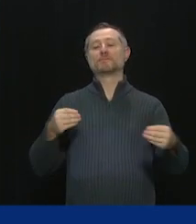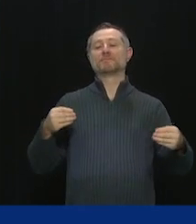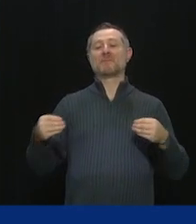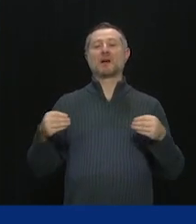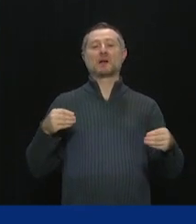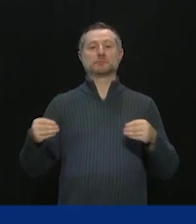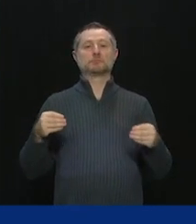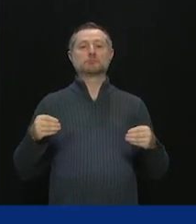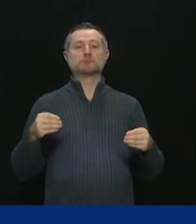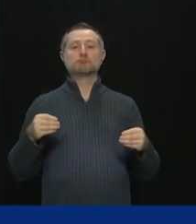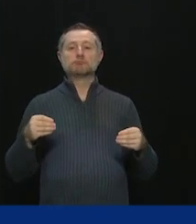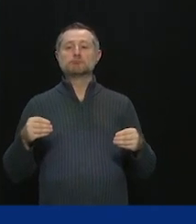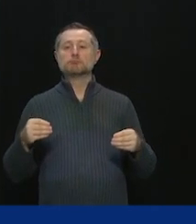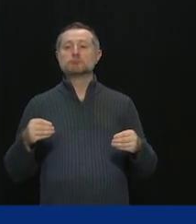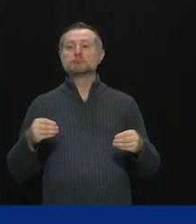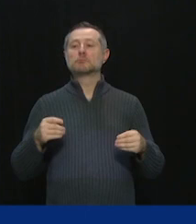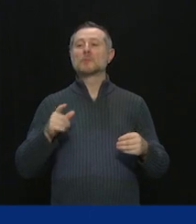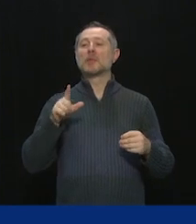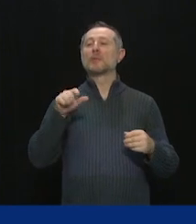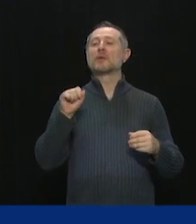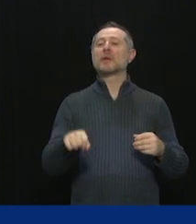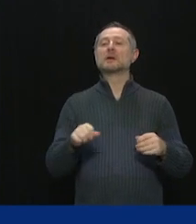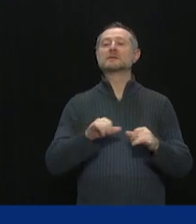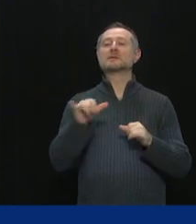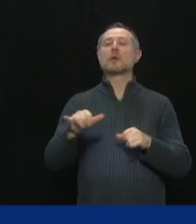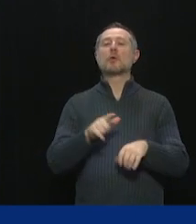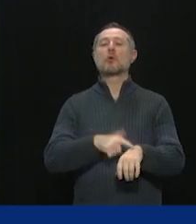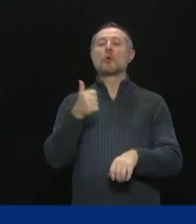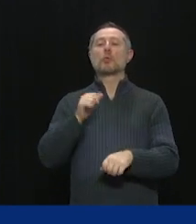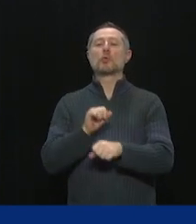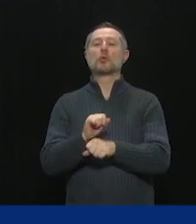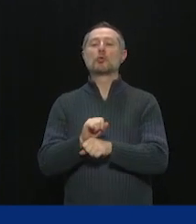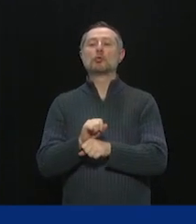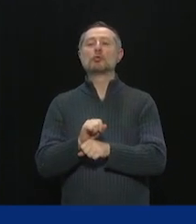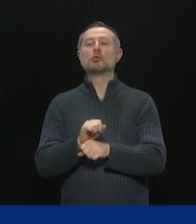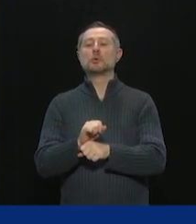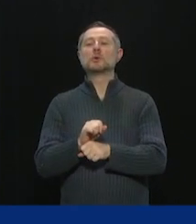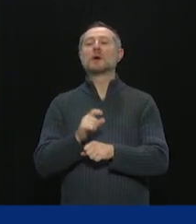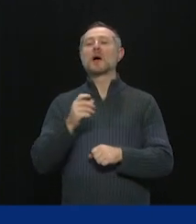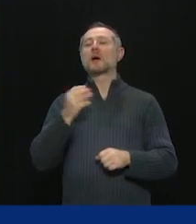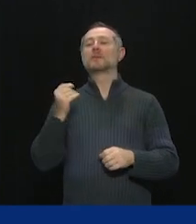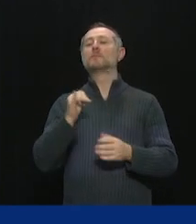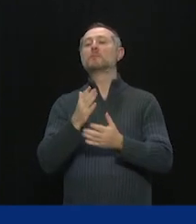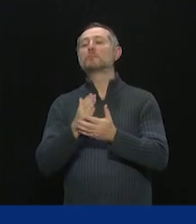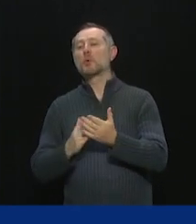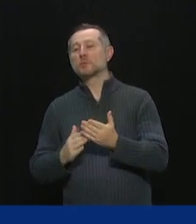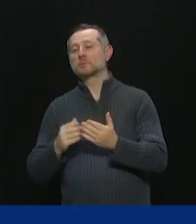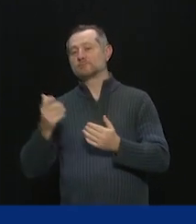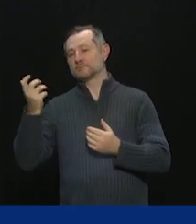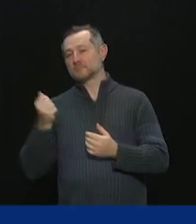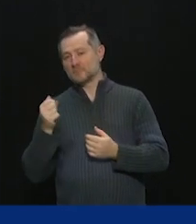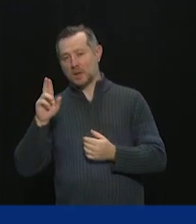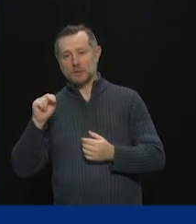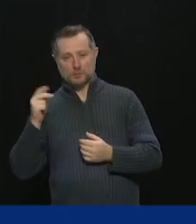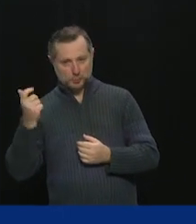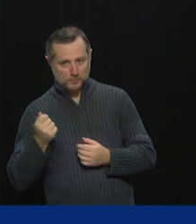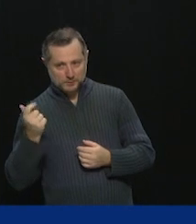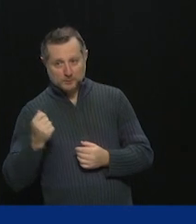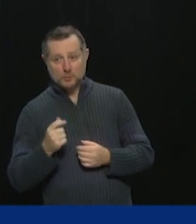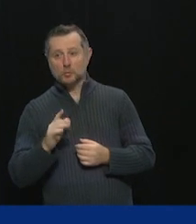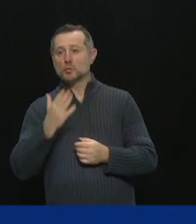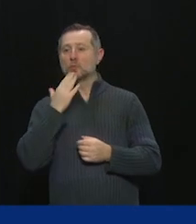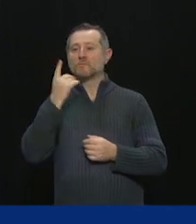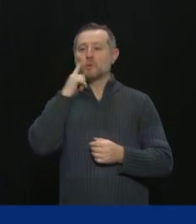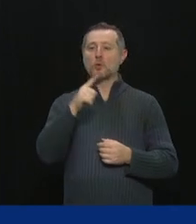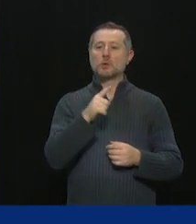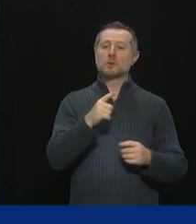economy and others, so they can stay longer, working longer, while at least receiving partial benefits. It's good for our employers, it's good for our